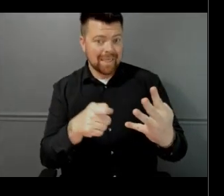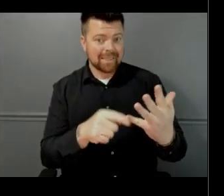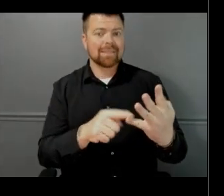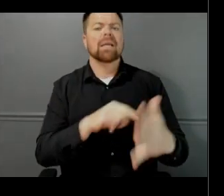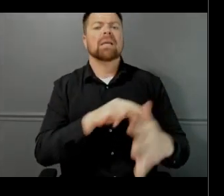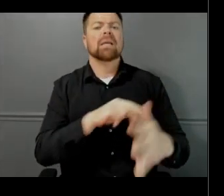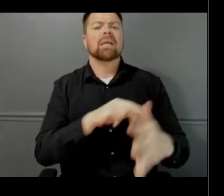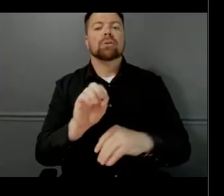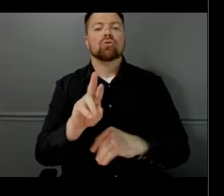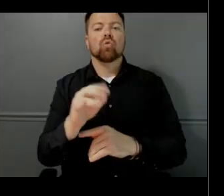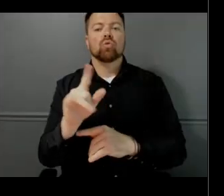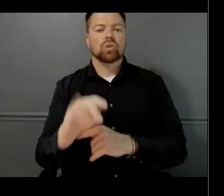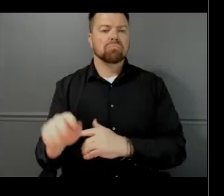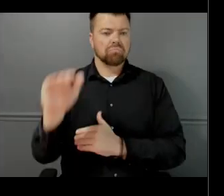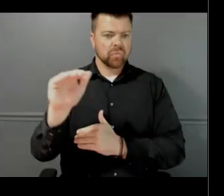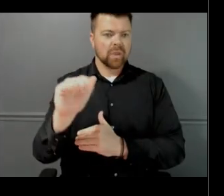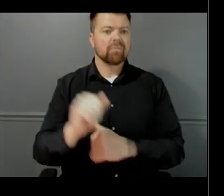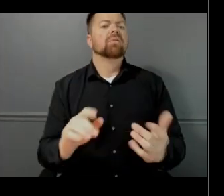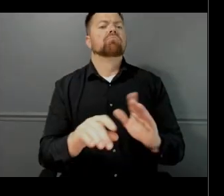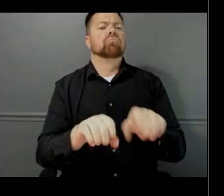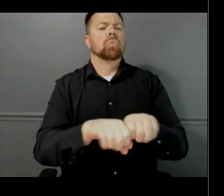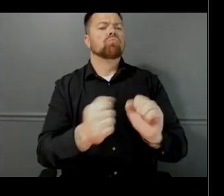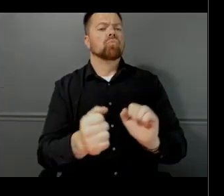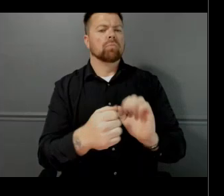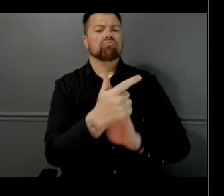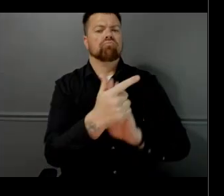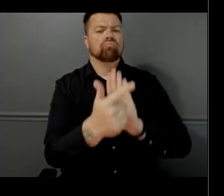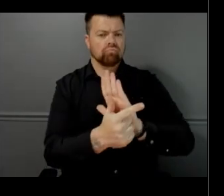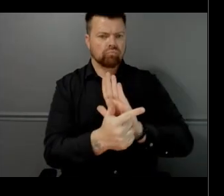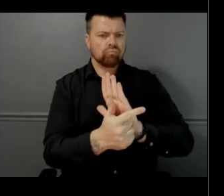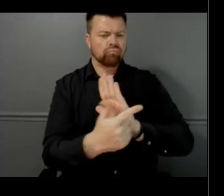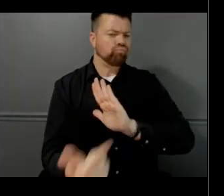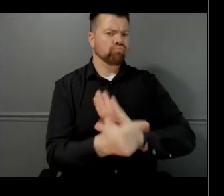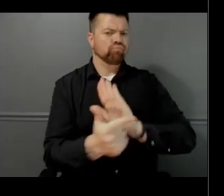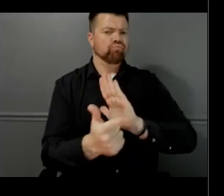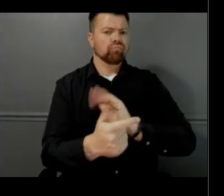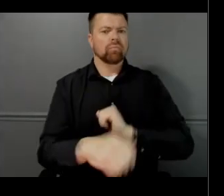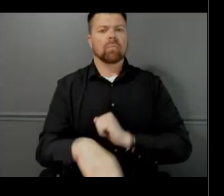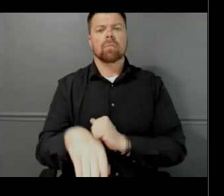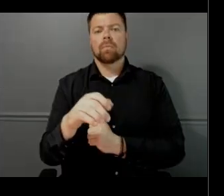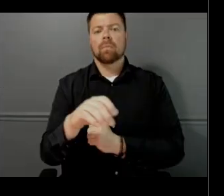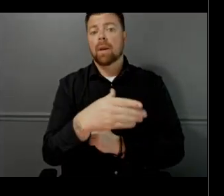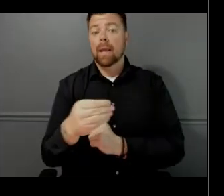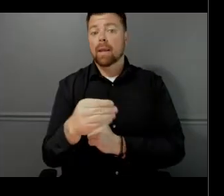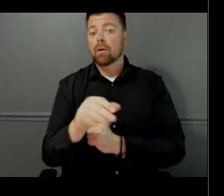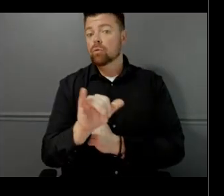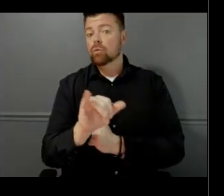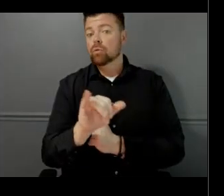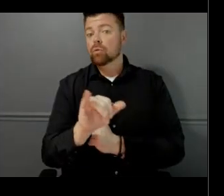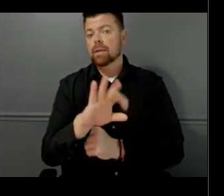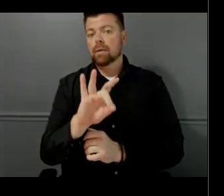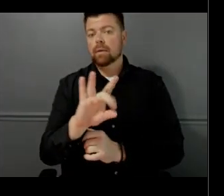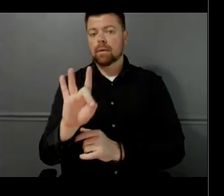sex, and national origin a violation of the law. And